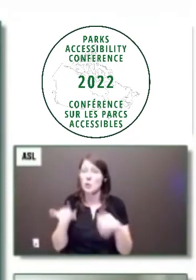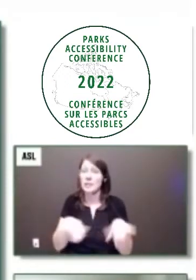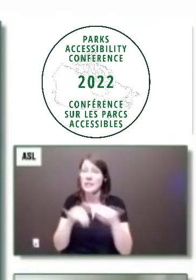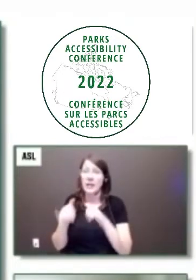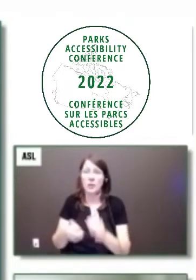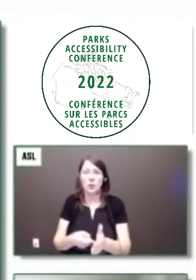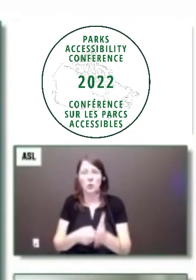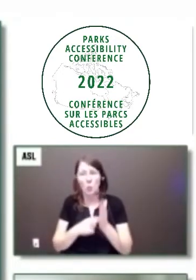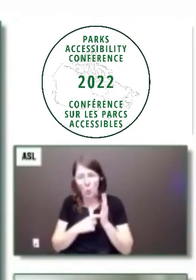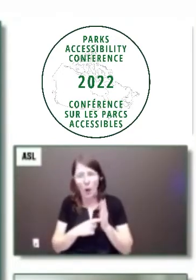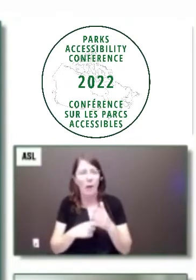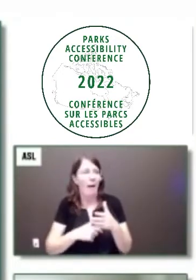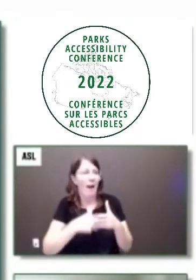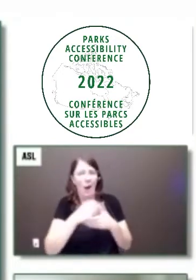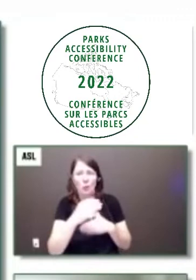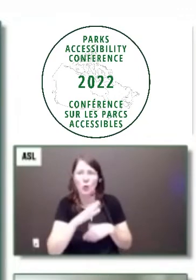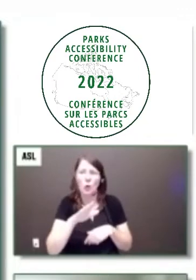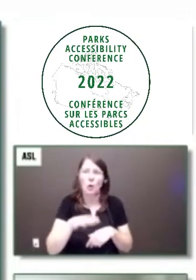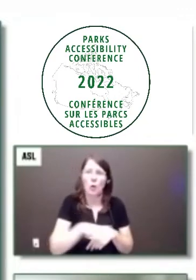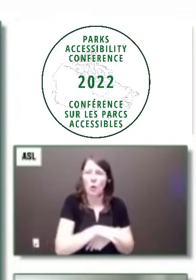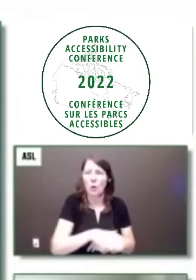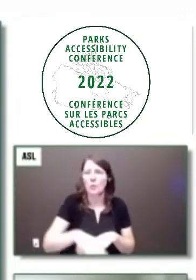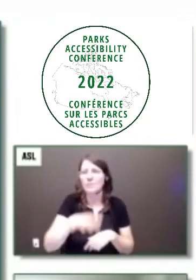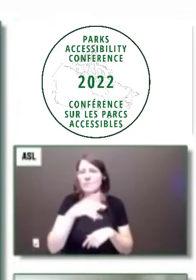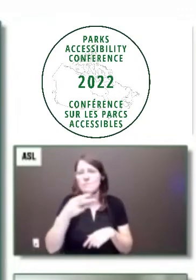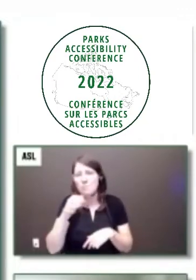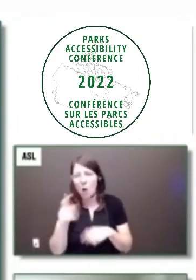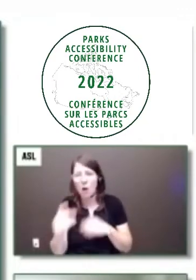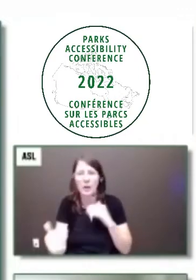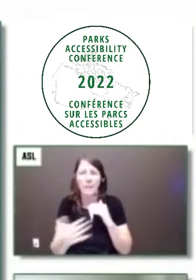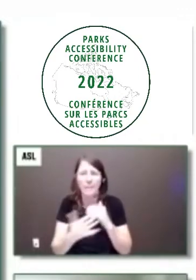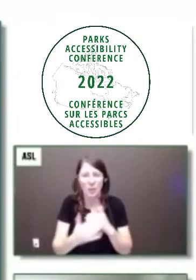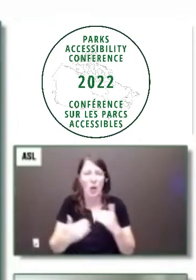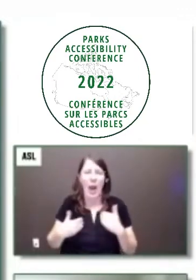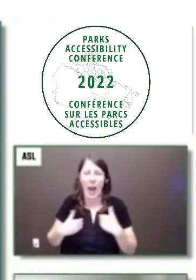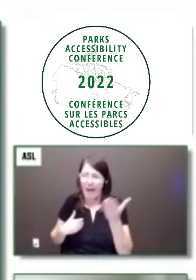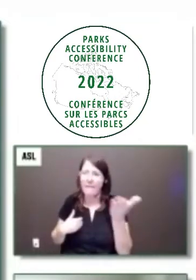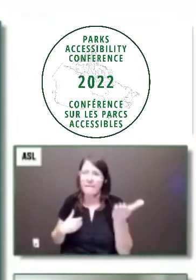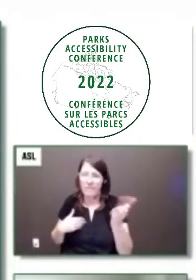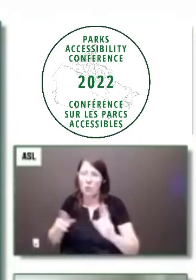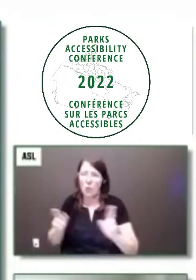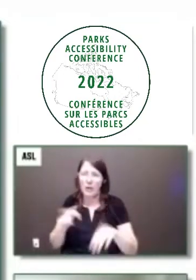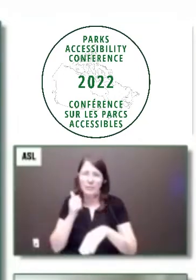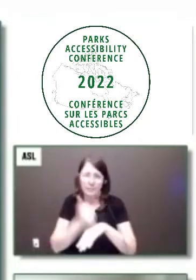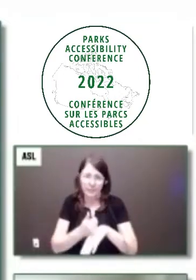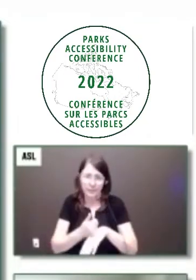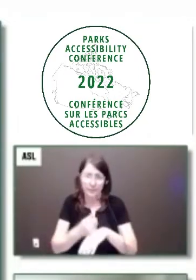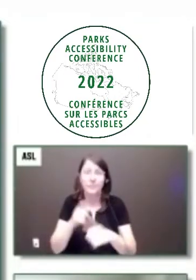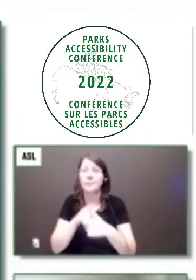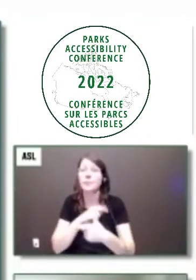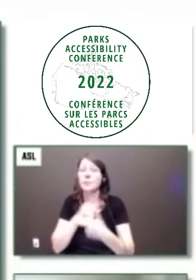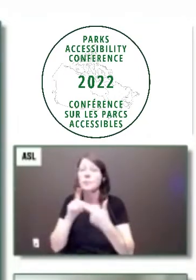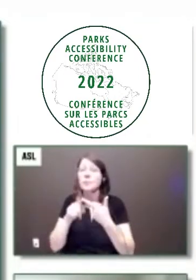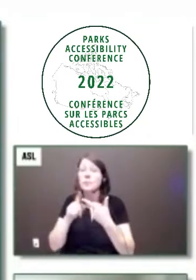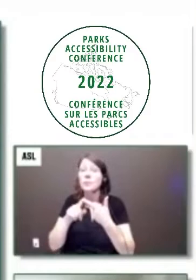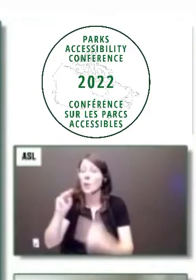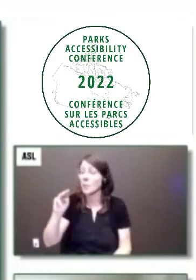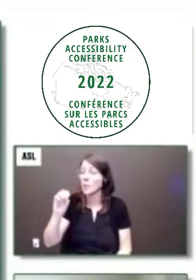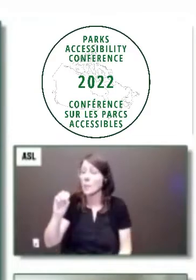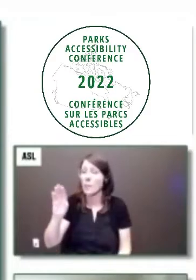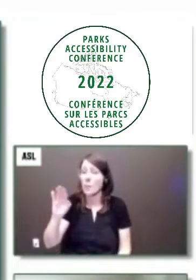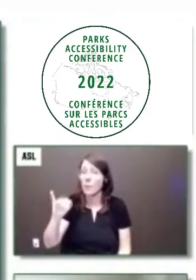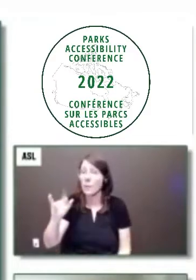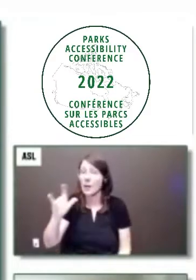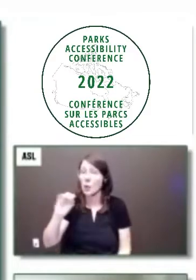parks and beaches have a changing place either on site or nearby. There are also Mobiloos, which are changing place like washrooms